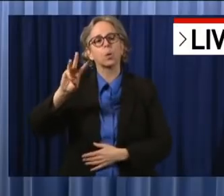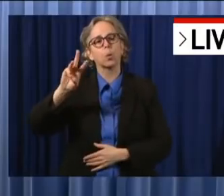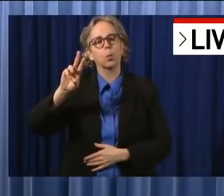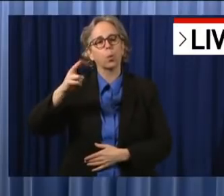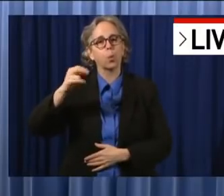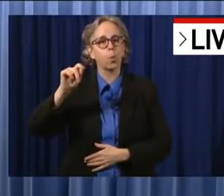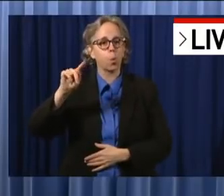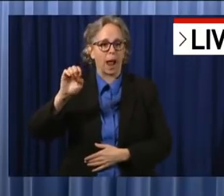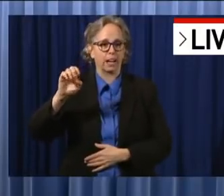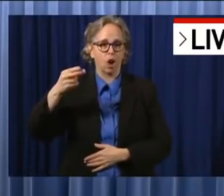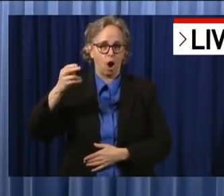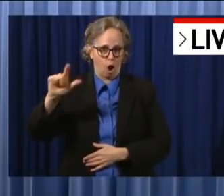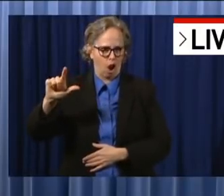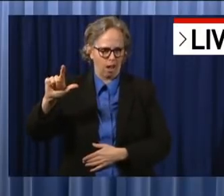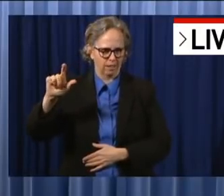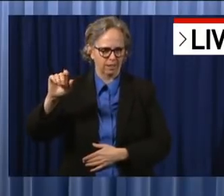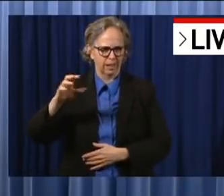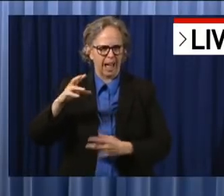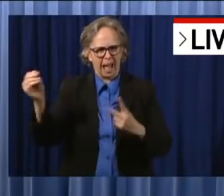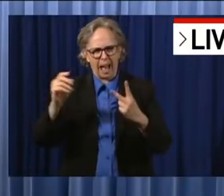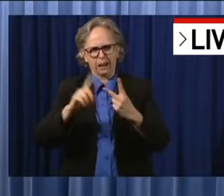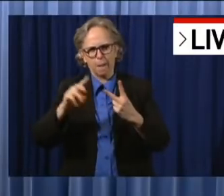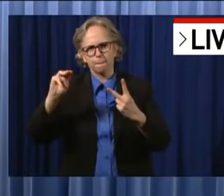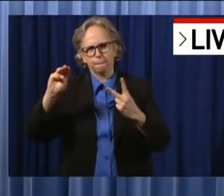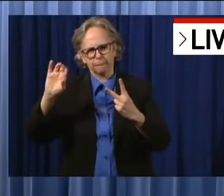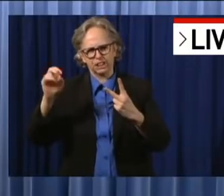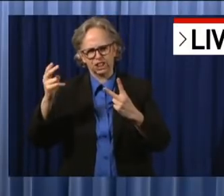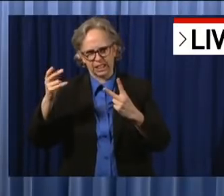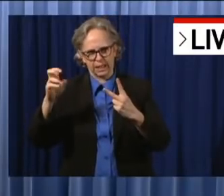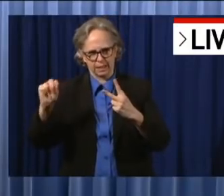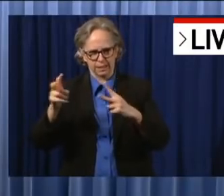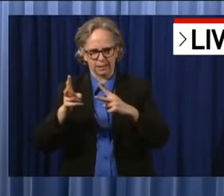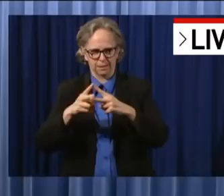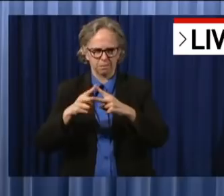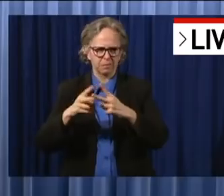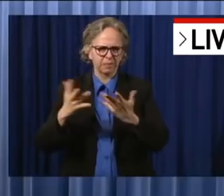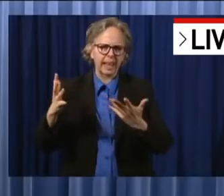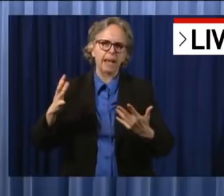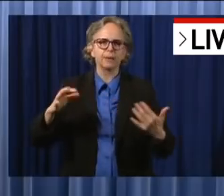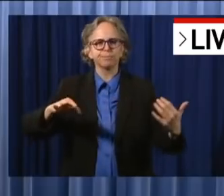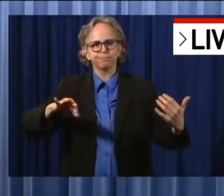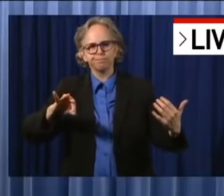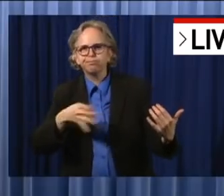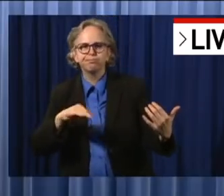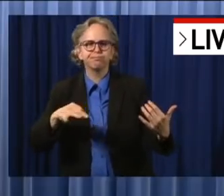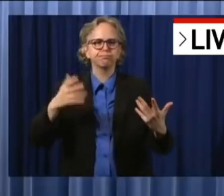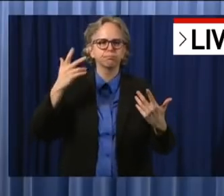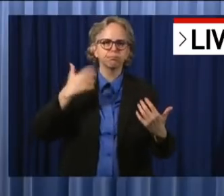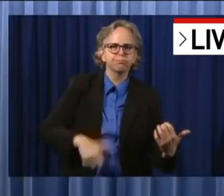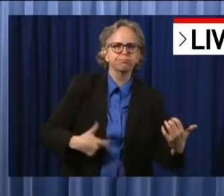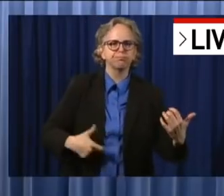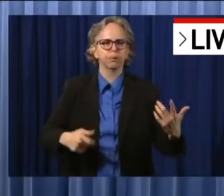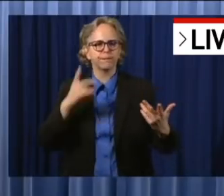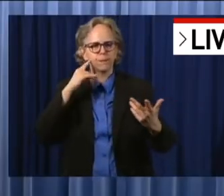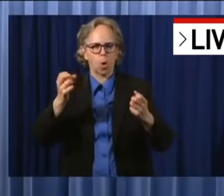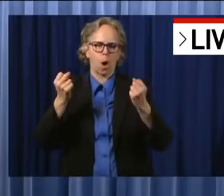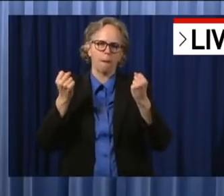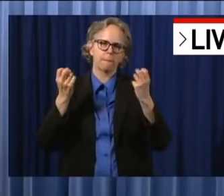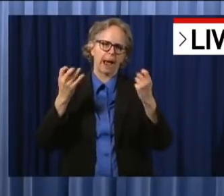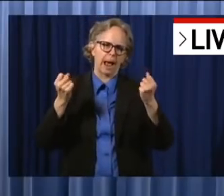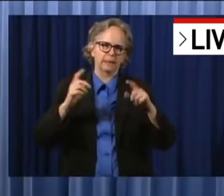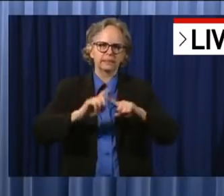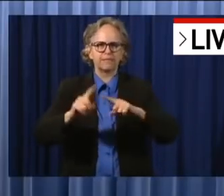perform for Ohio and Michigan military members, veterans, and civilians through a variety of concerts,